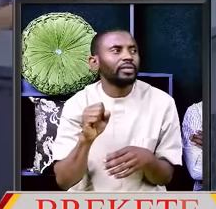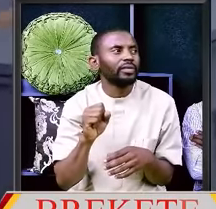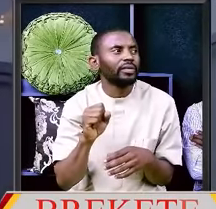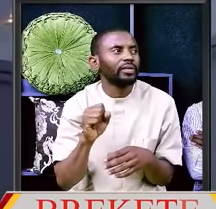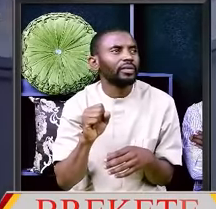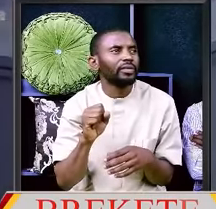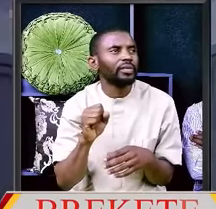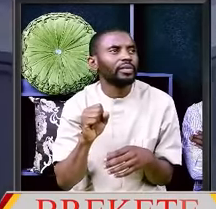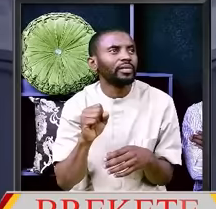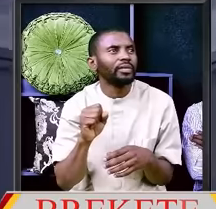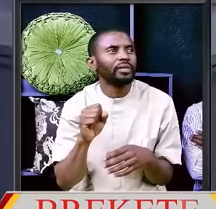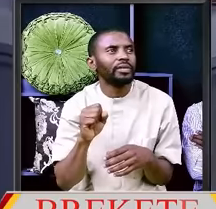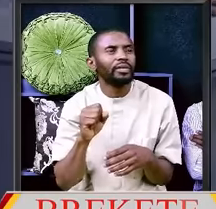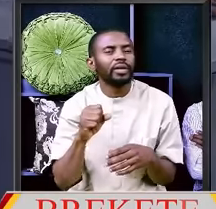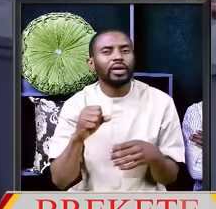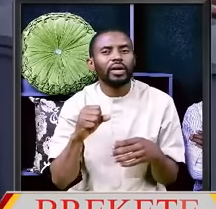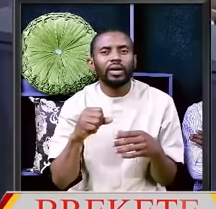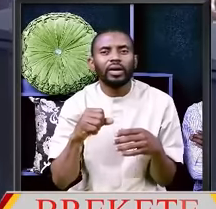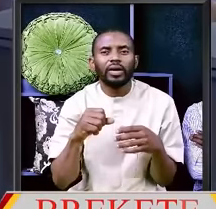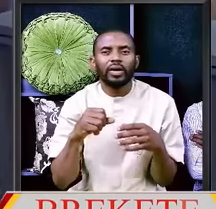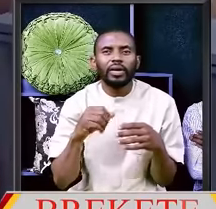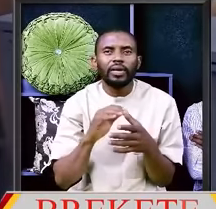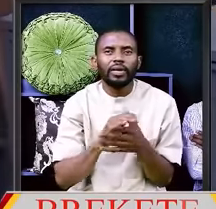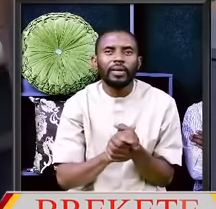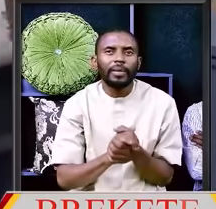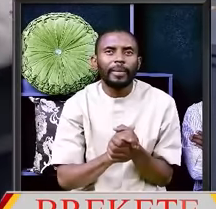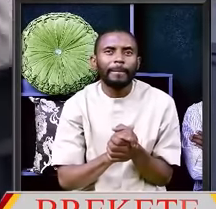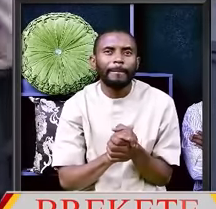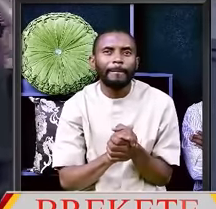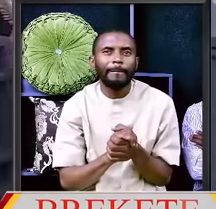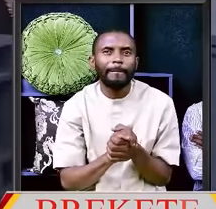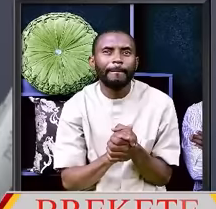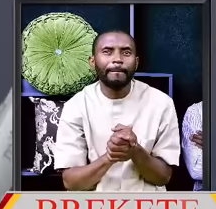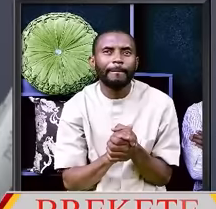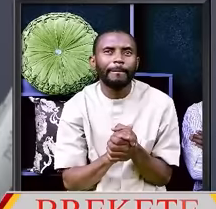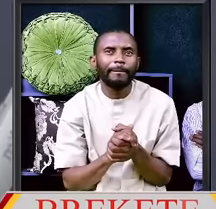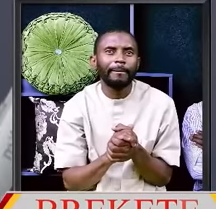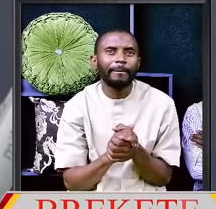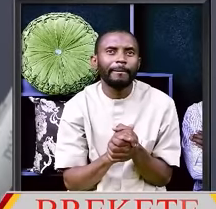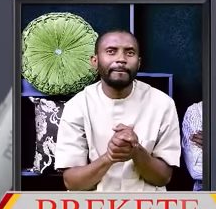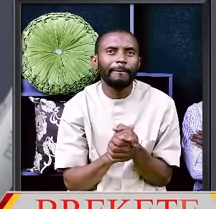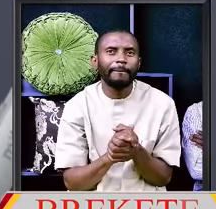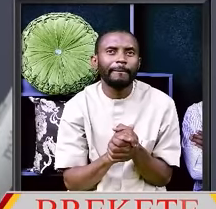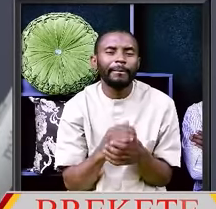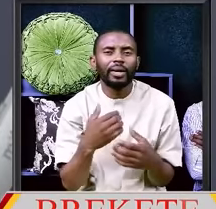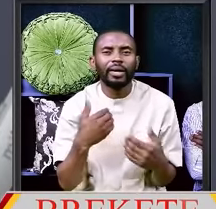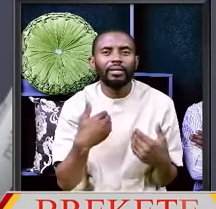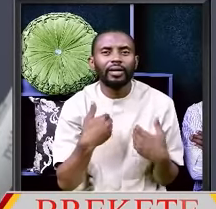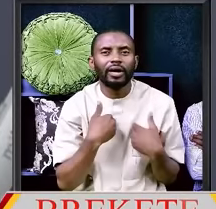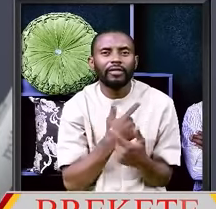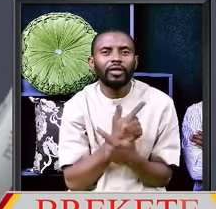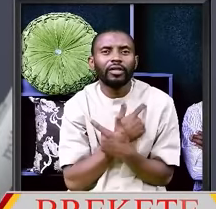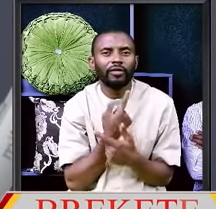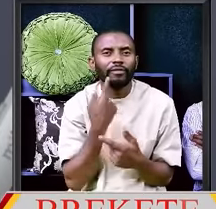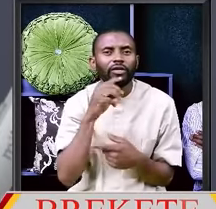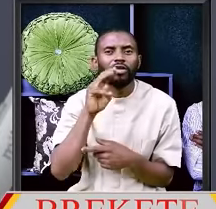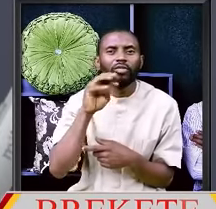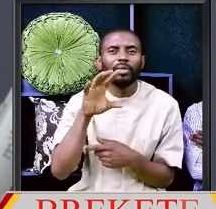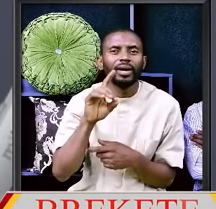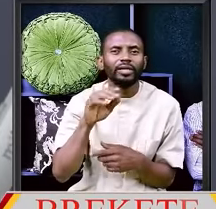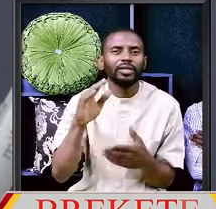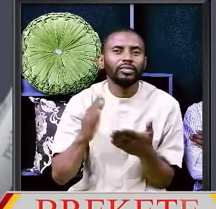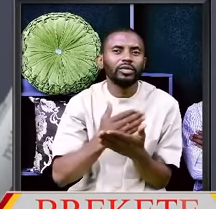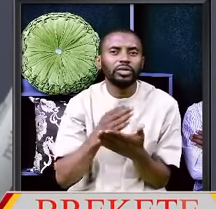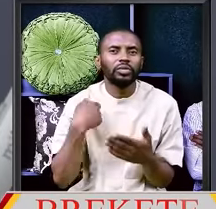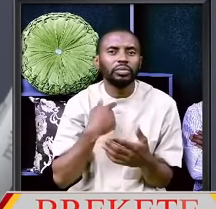have love for Mohbad because of his music. Okay. And we want justice for him. It's okay. Thank you very much,